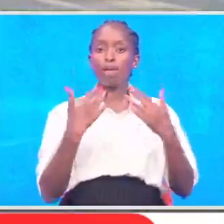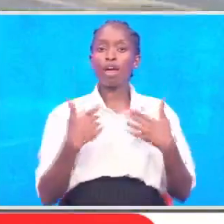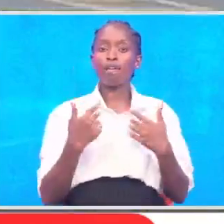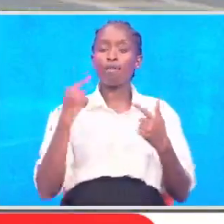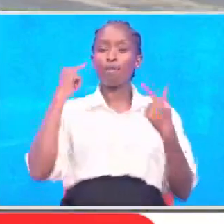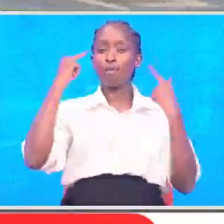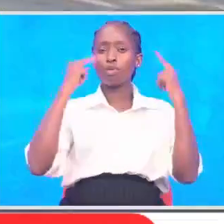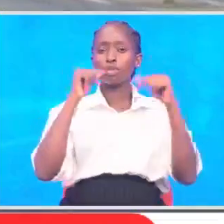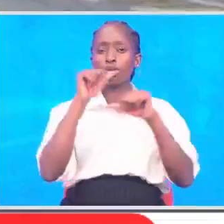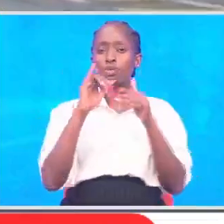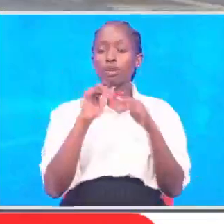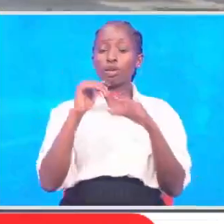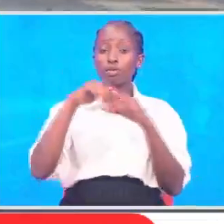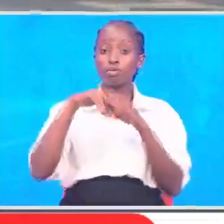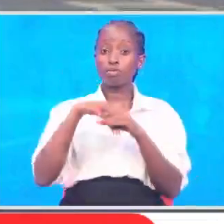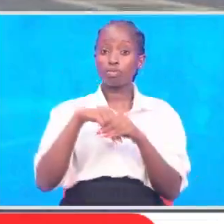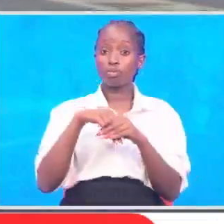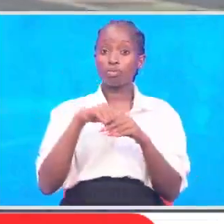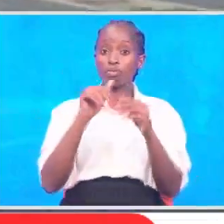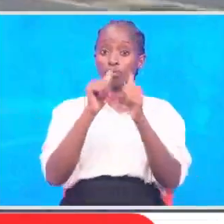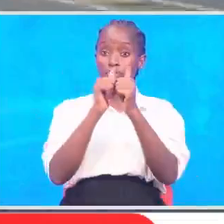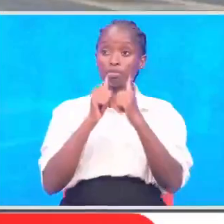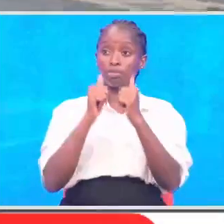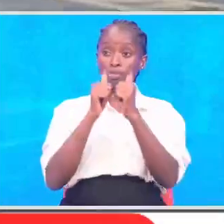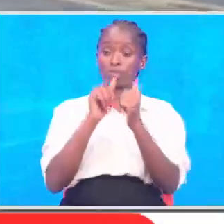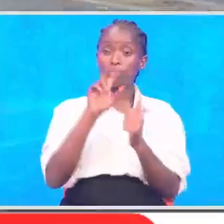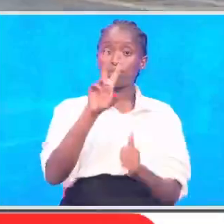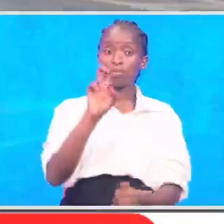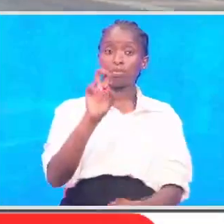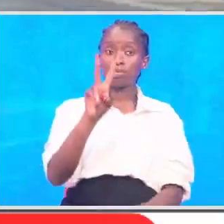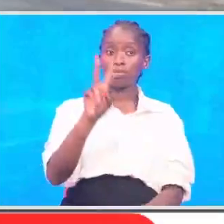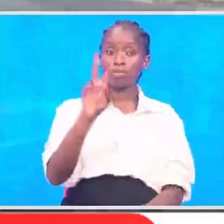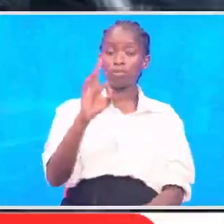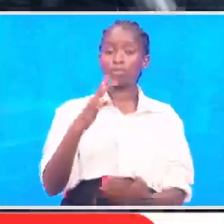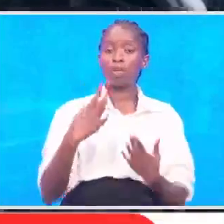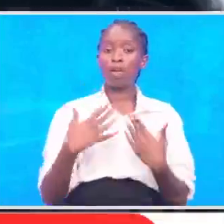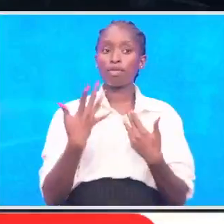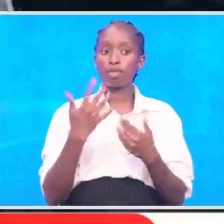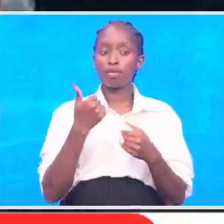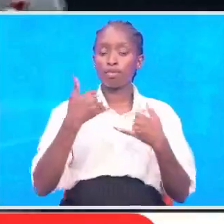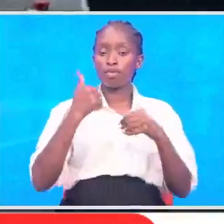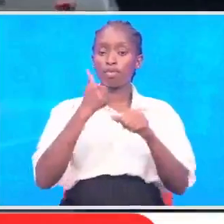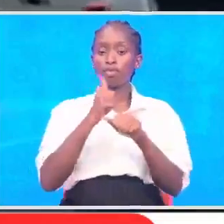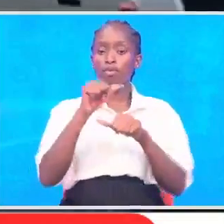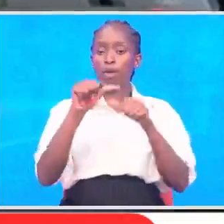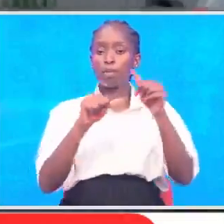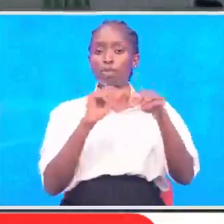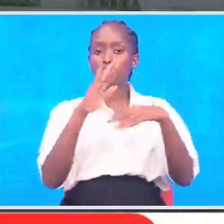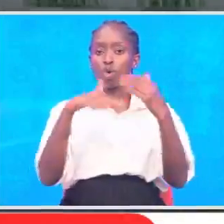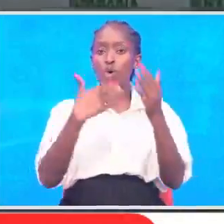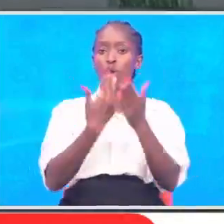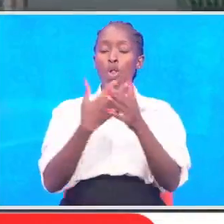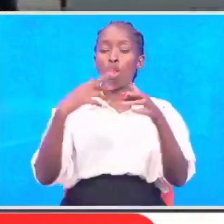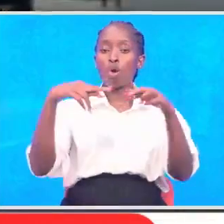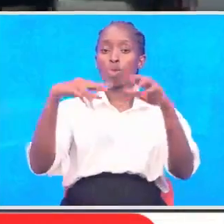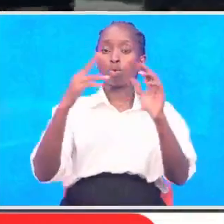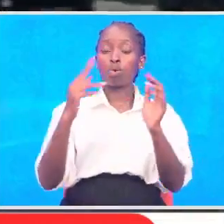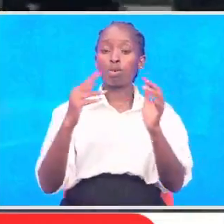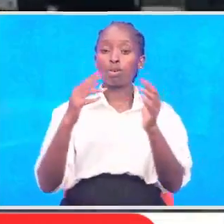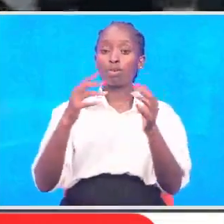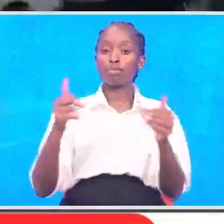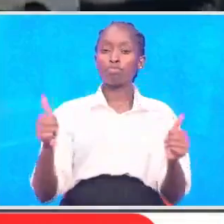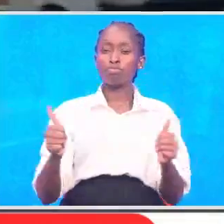In October 2023, there were 330 fatalities resulting from road traffic crashes compared